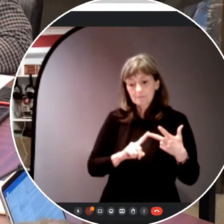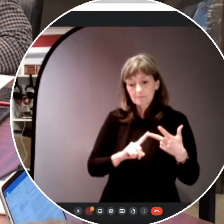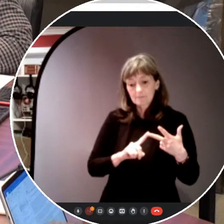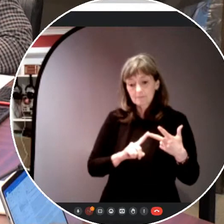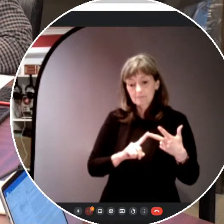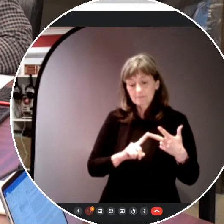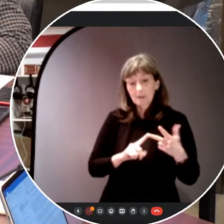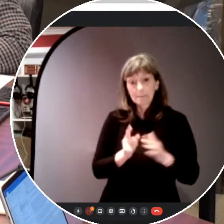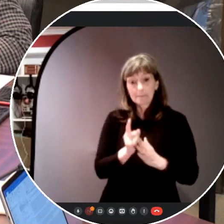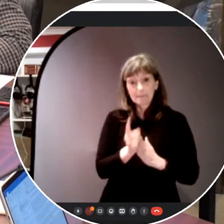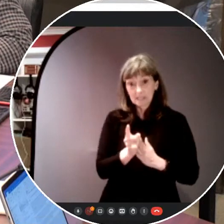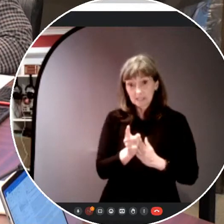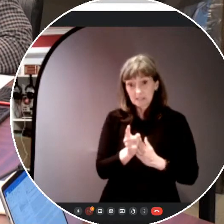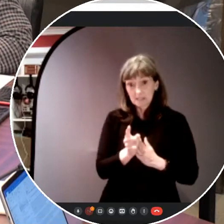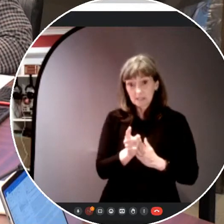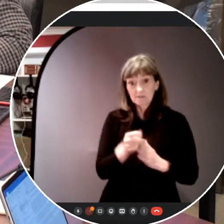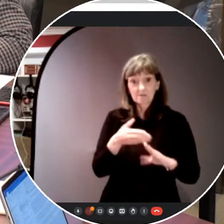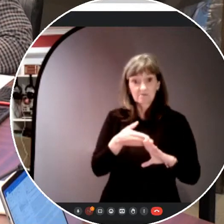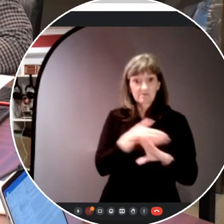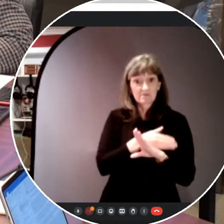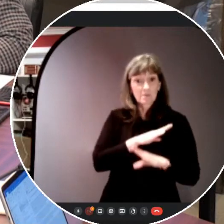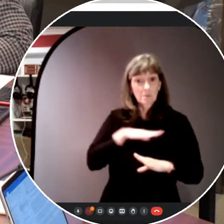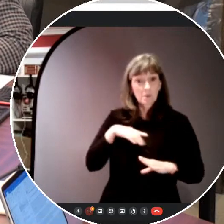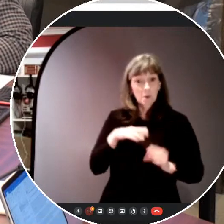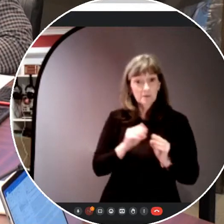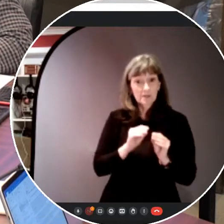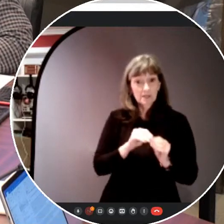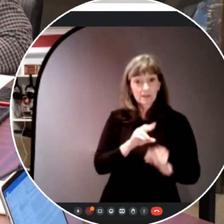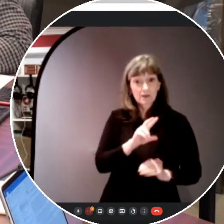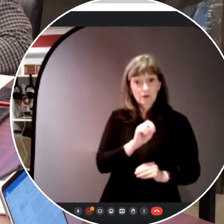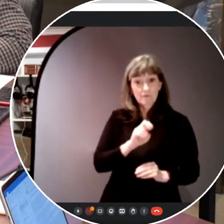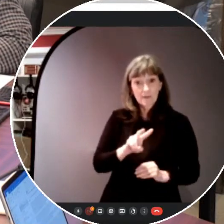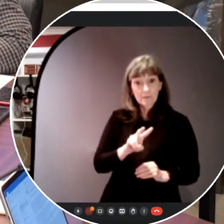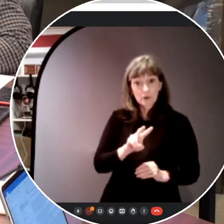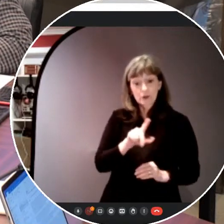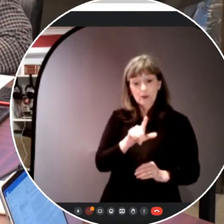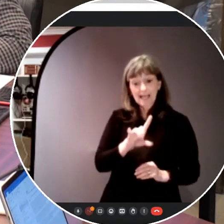of our minutes, our last board meeting minutes from November 28th,